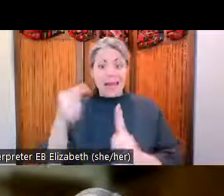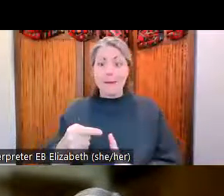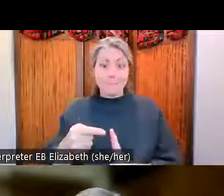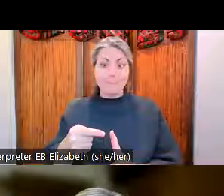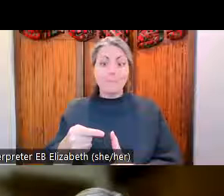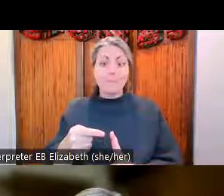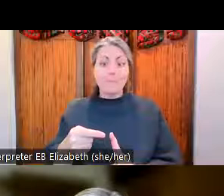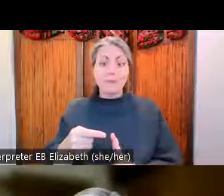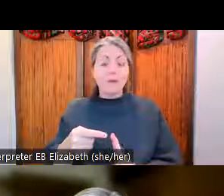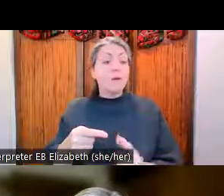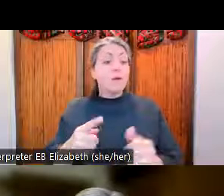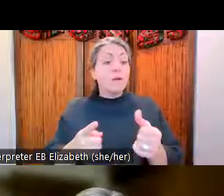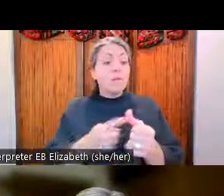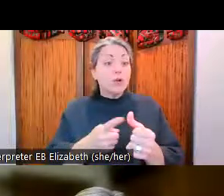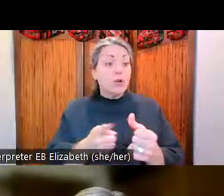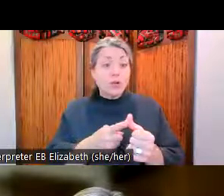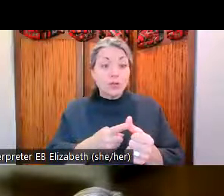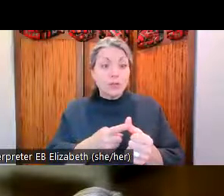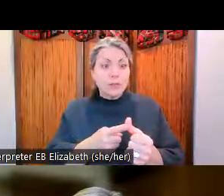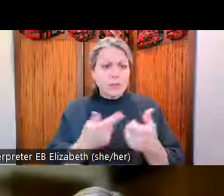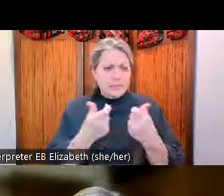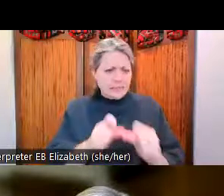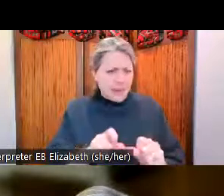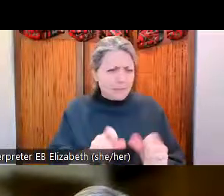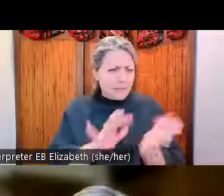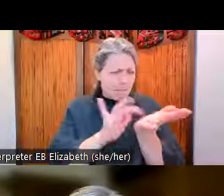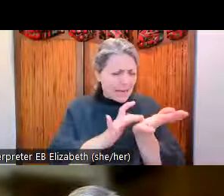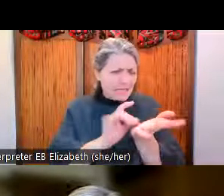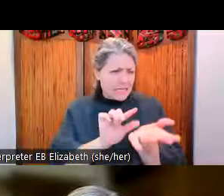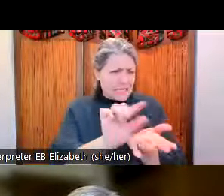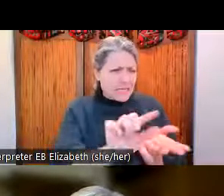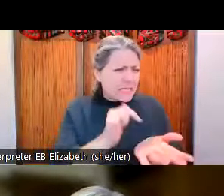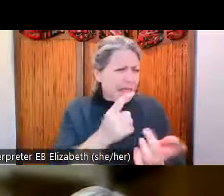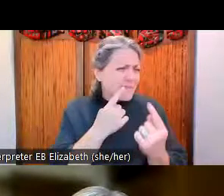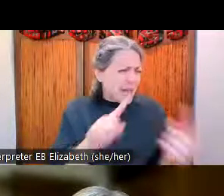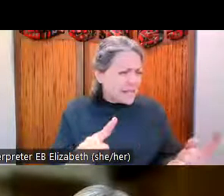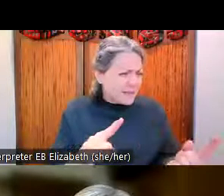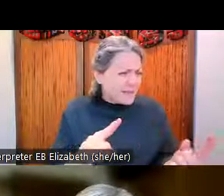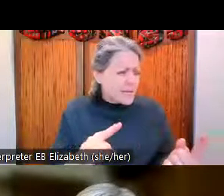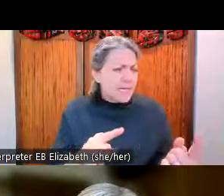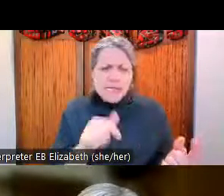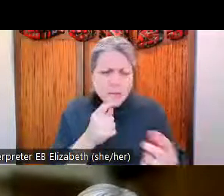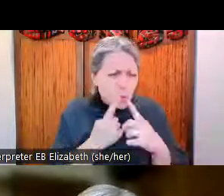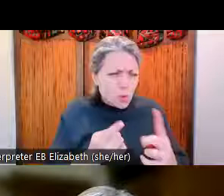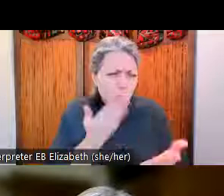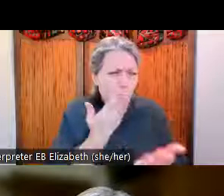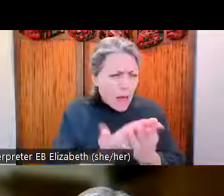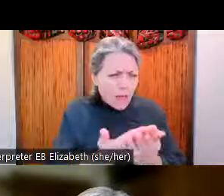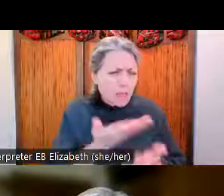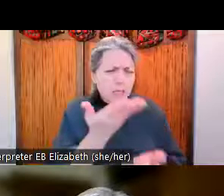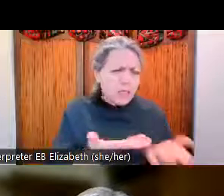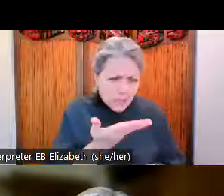that first attempt at using a medicine isn't effective, that first medicine doesn't work for that child,